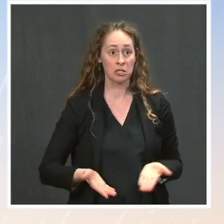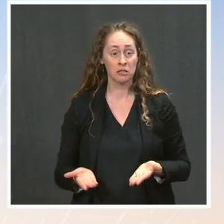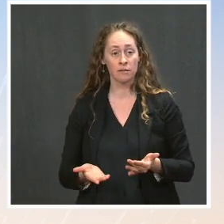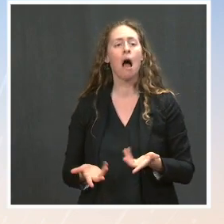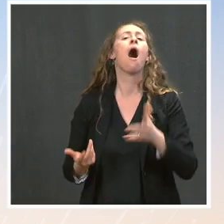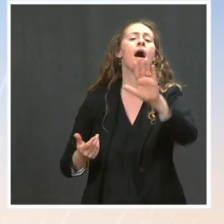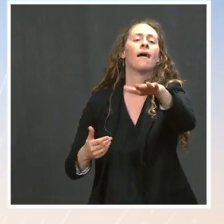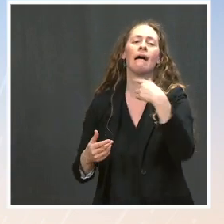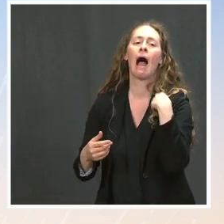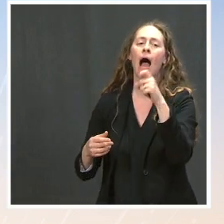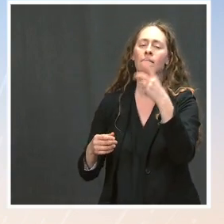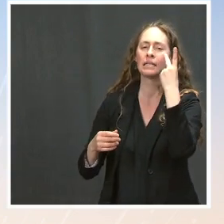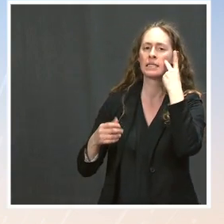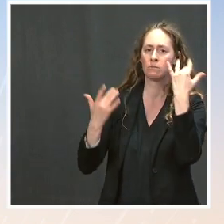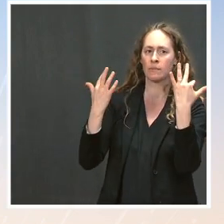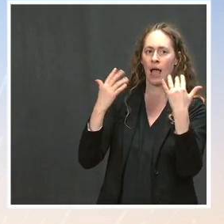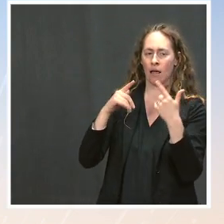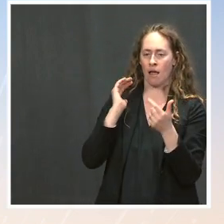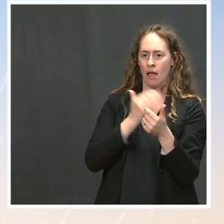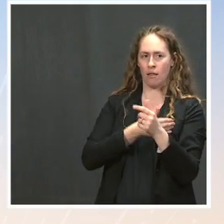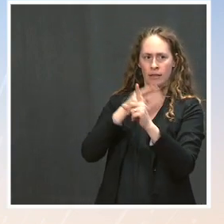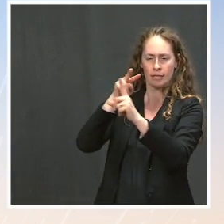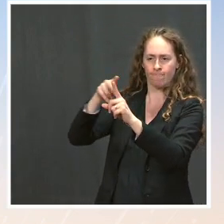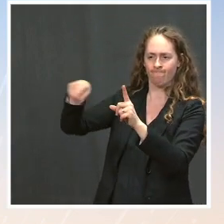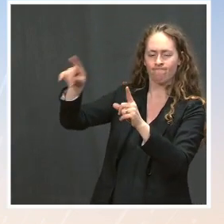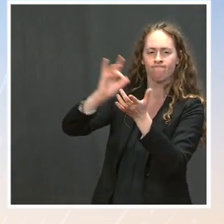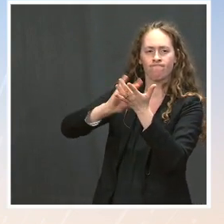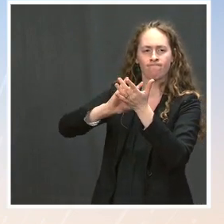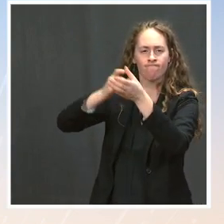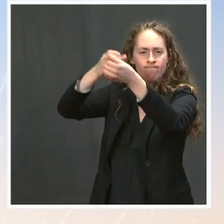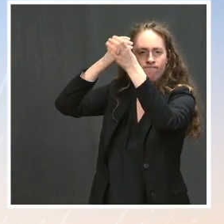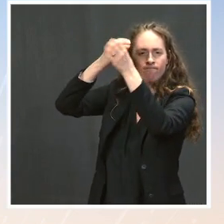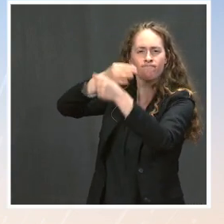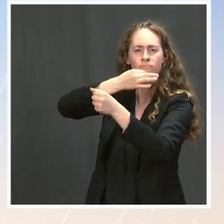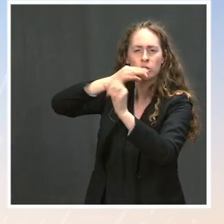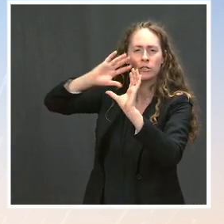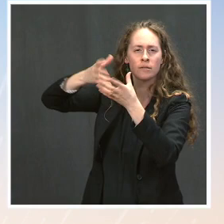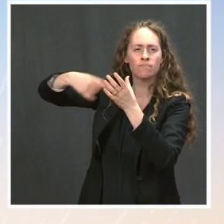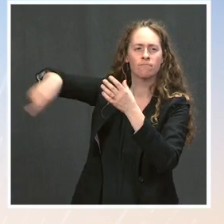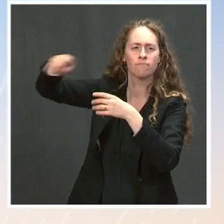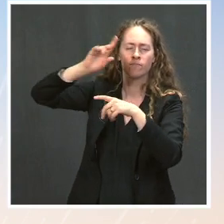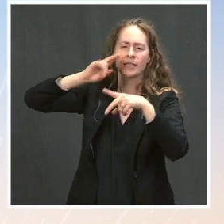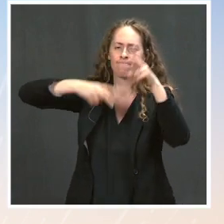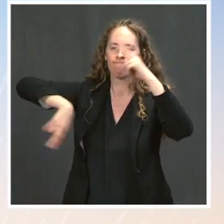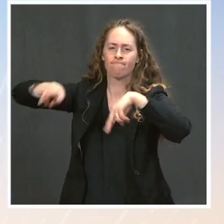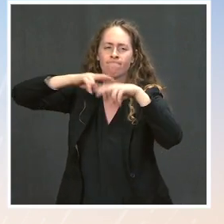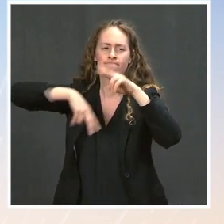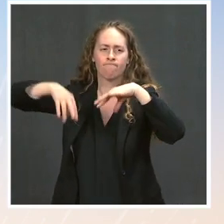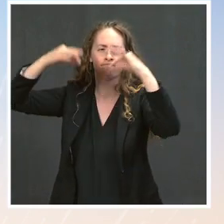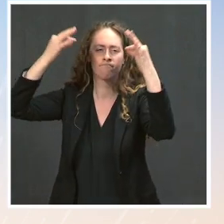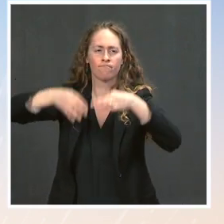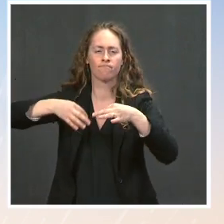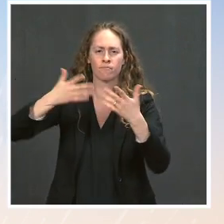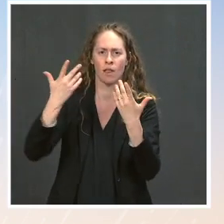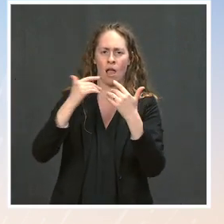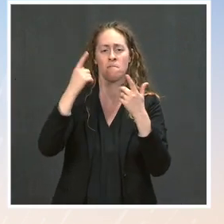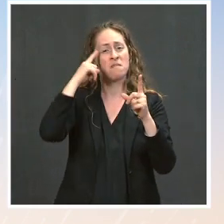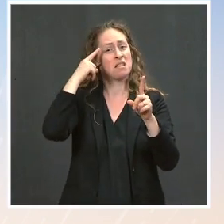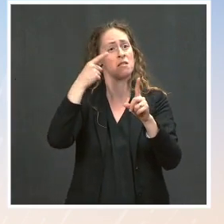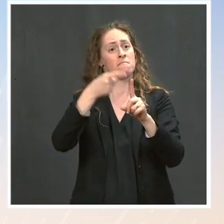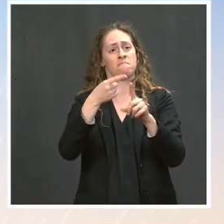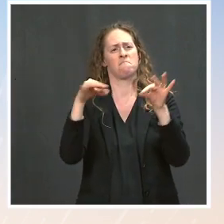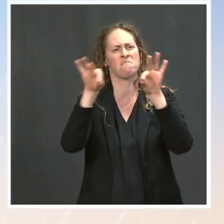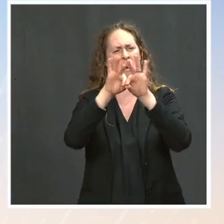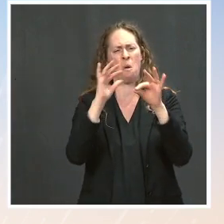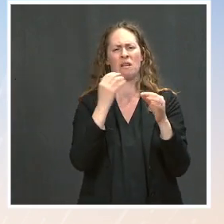advice of our health and medical team, who are evaluating what needs to be done to continue to protect the health and safety of the American people. So I don't